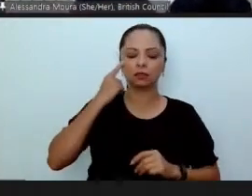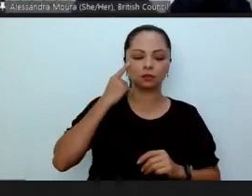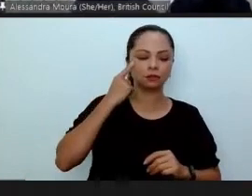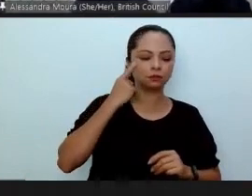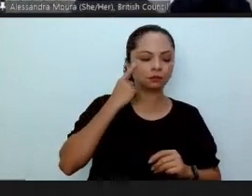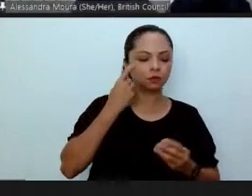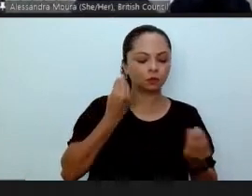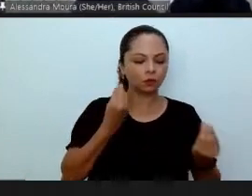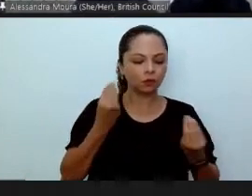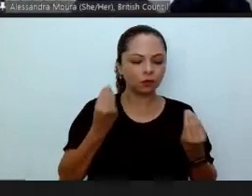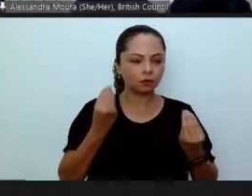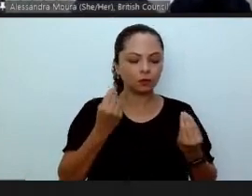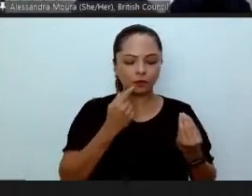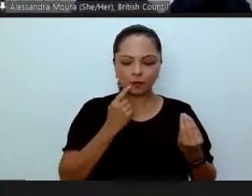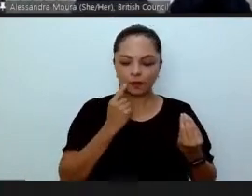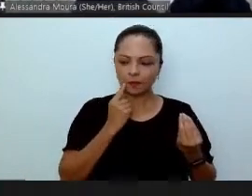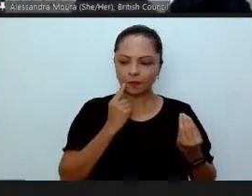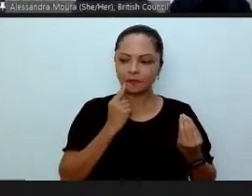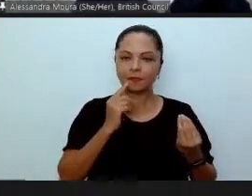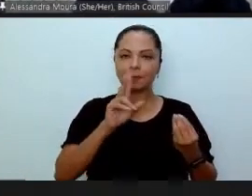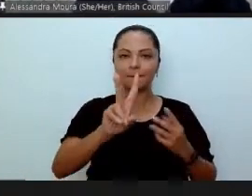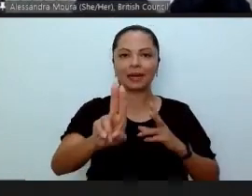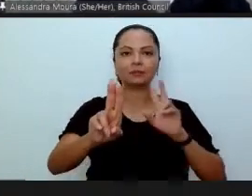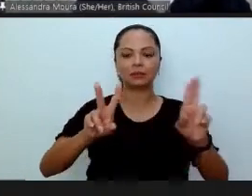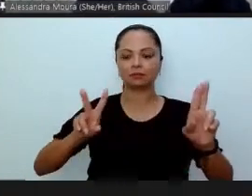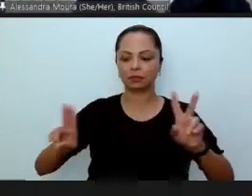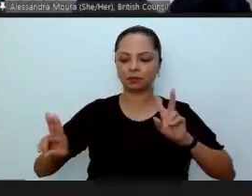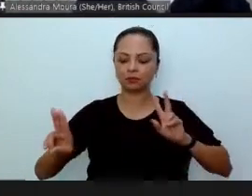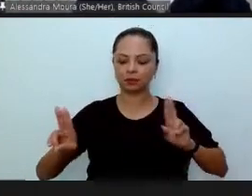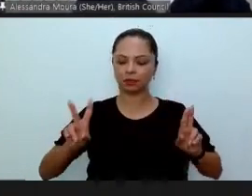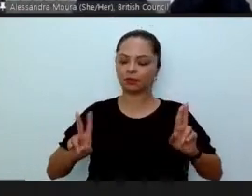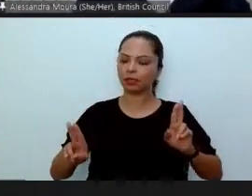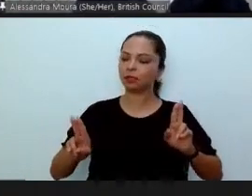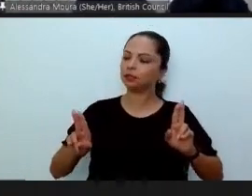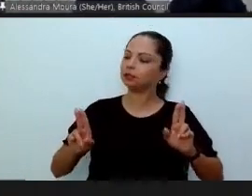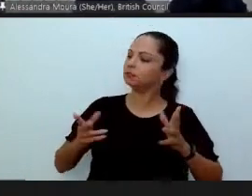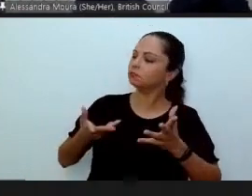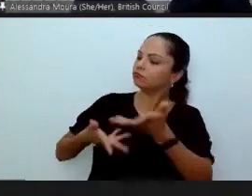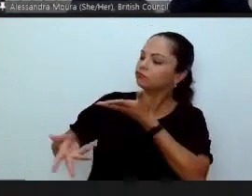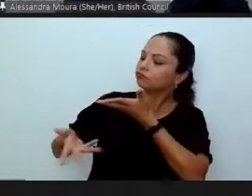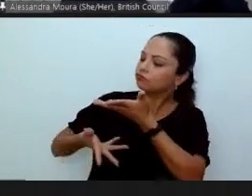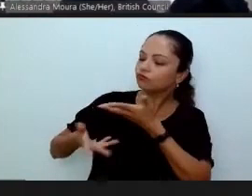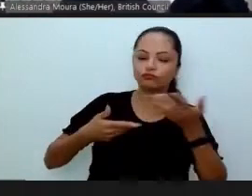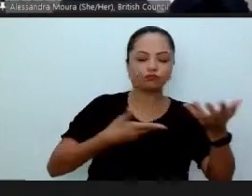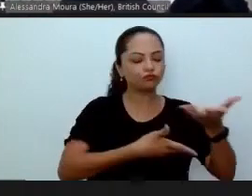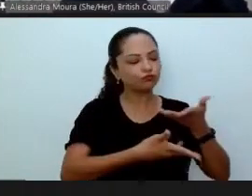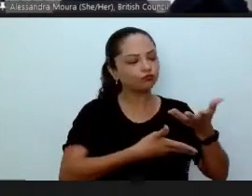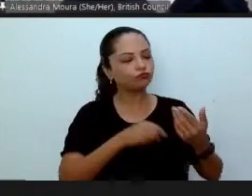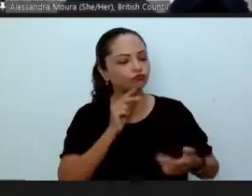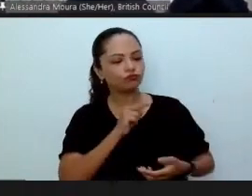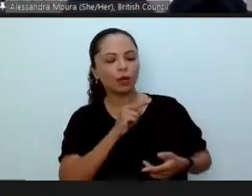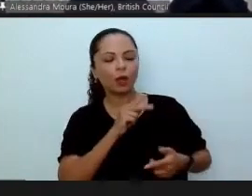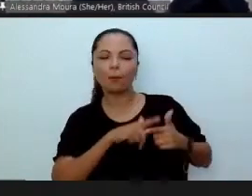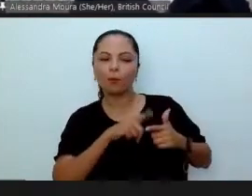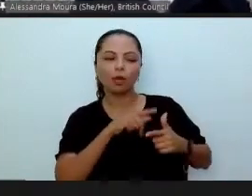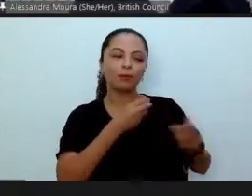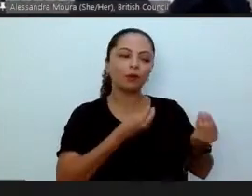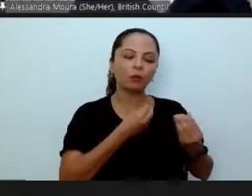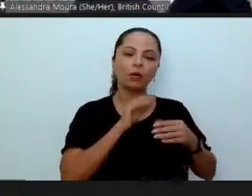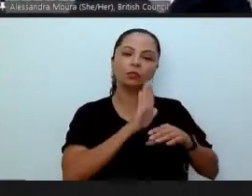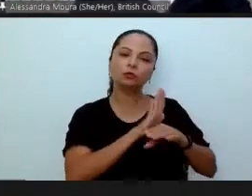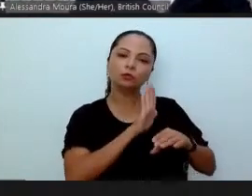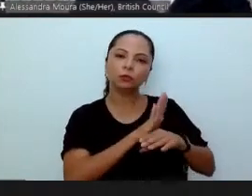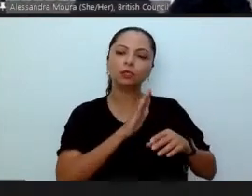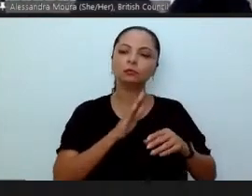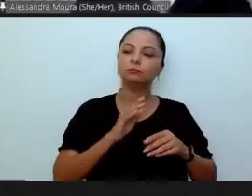problem. Or you can go and observe a teacher that you know does something very well, that you can